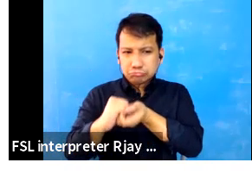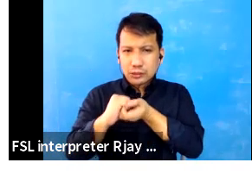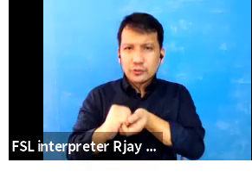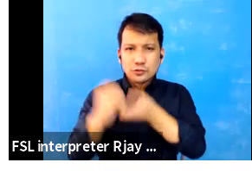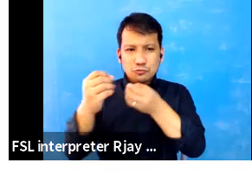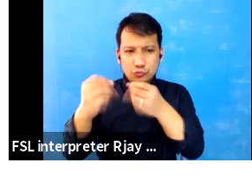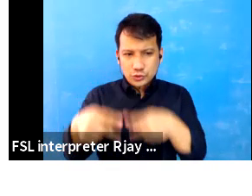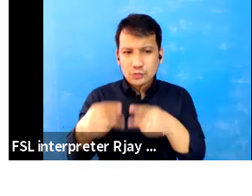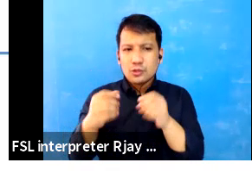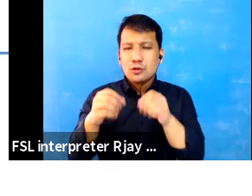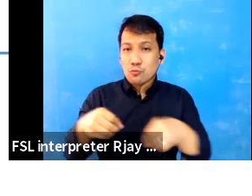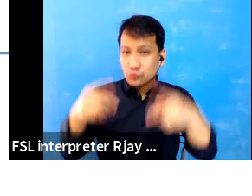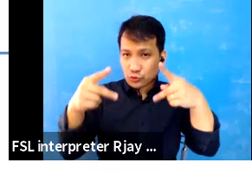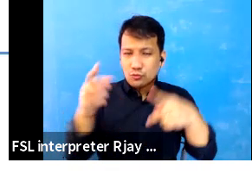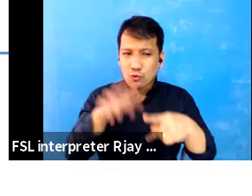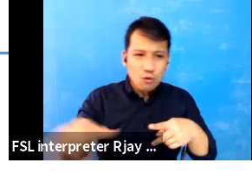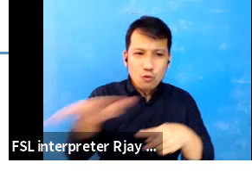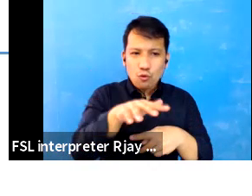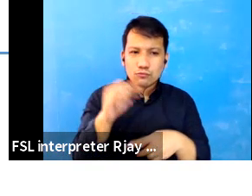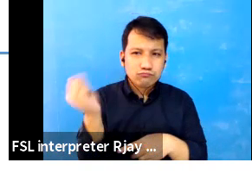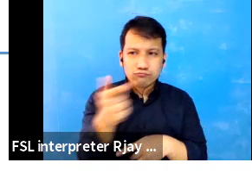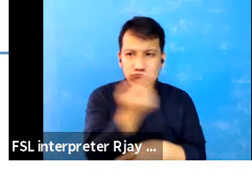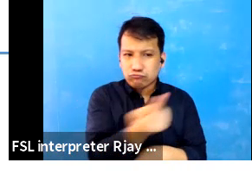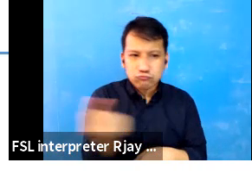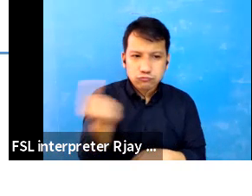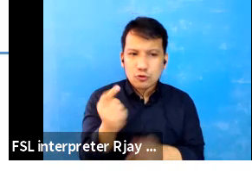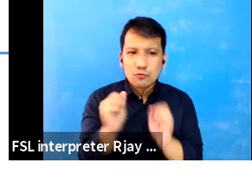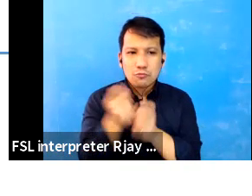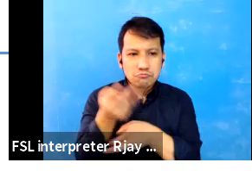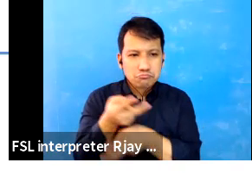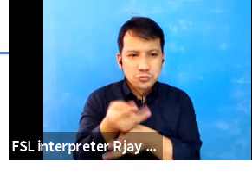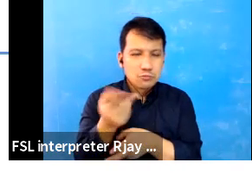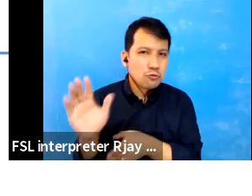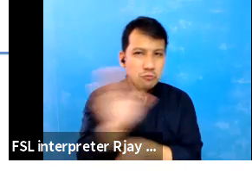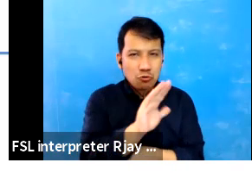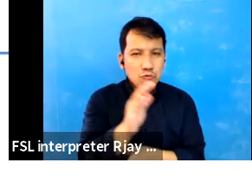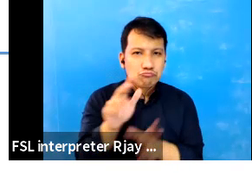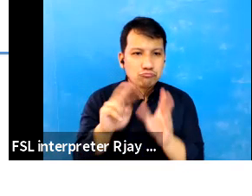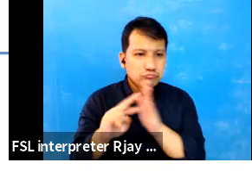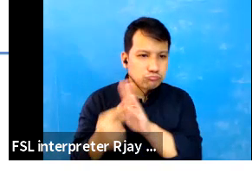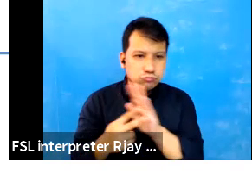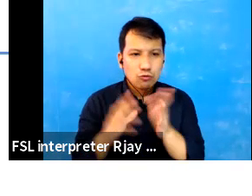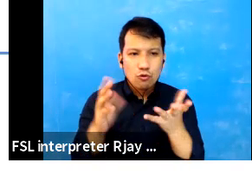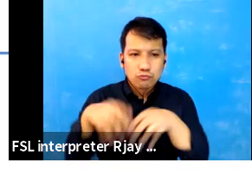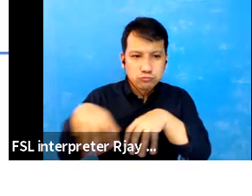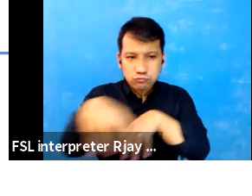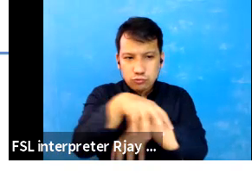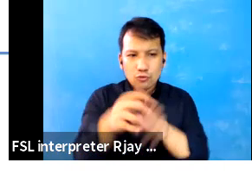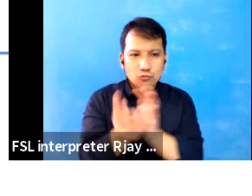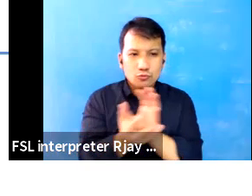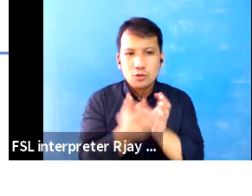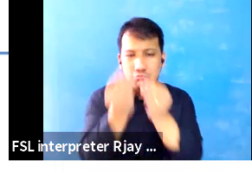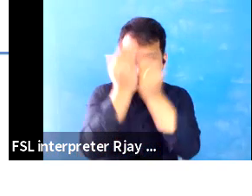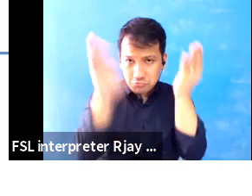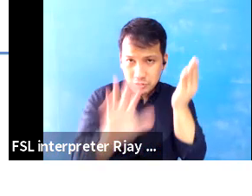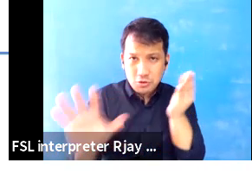opportunities so that everybody will be taking care of the whole village in making